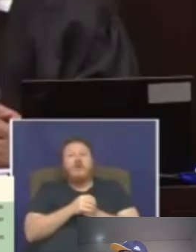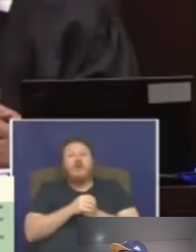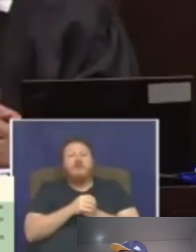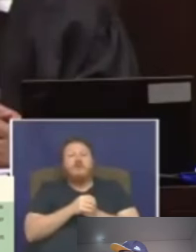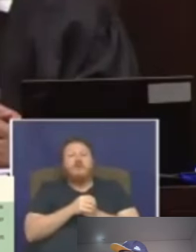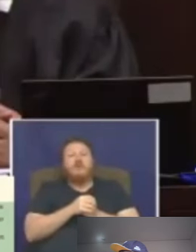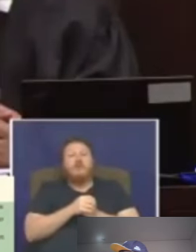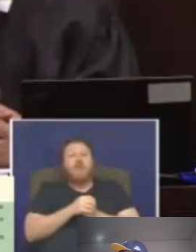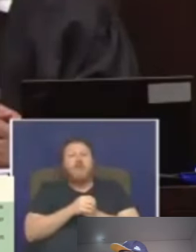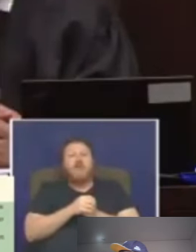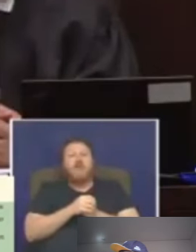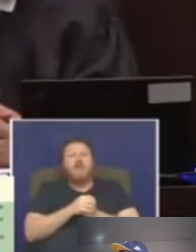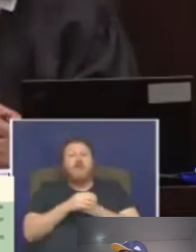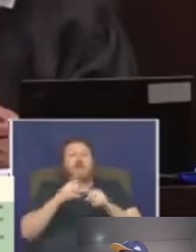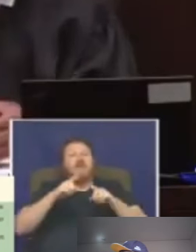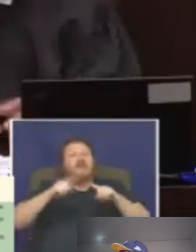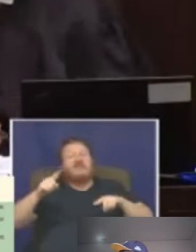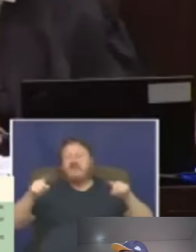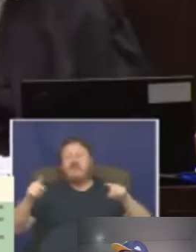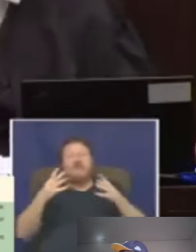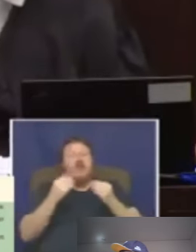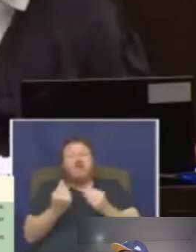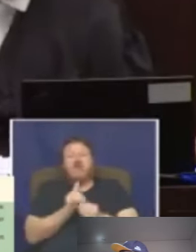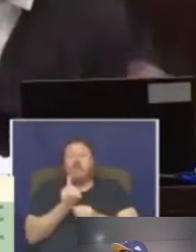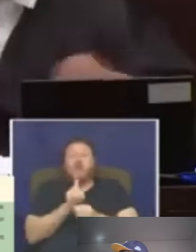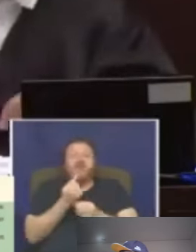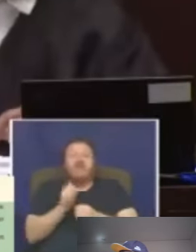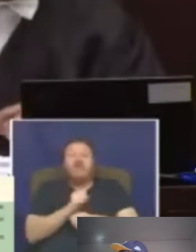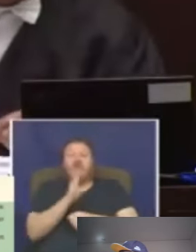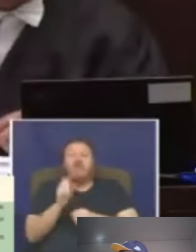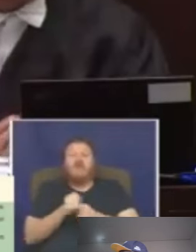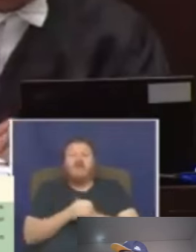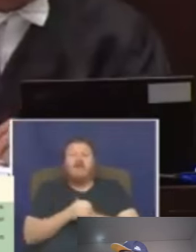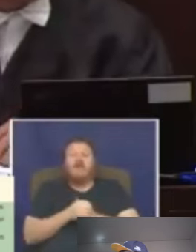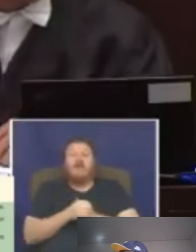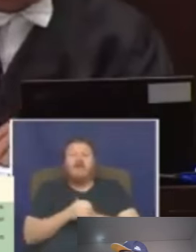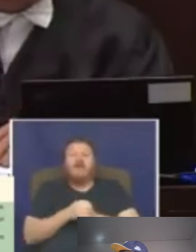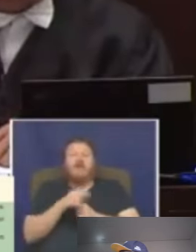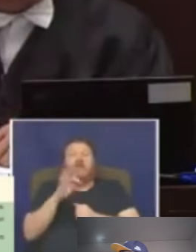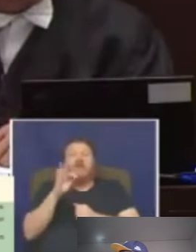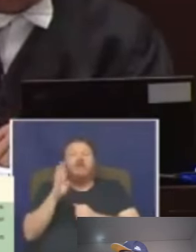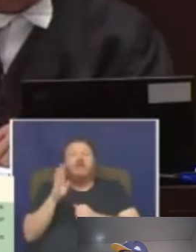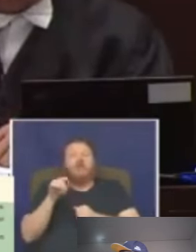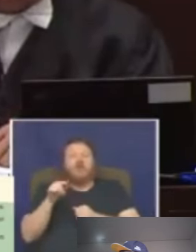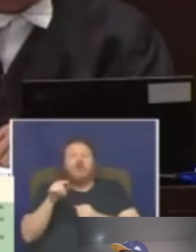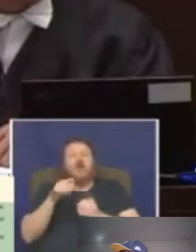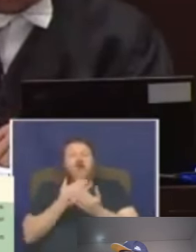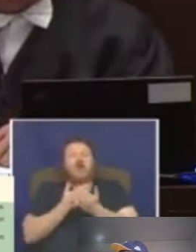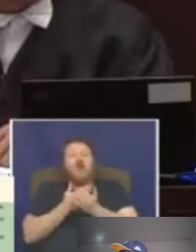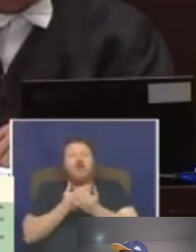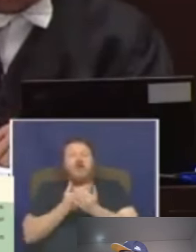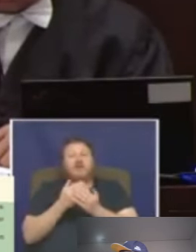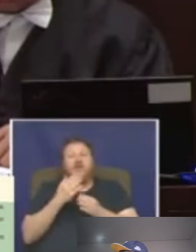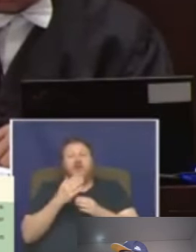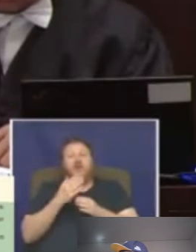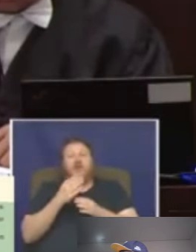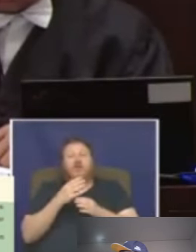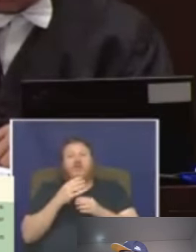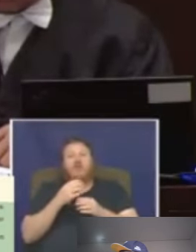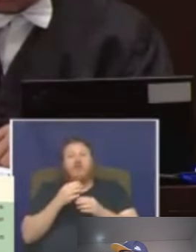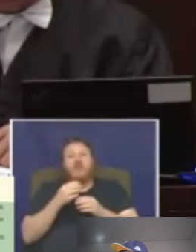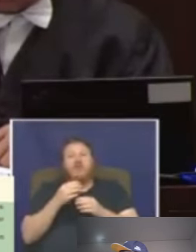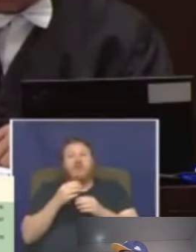find, both mega diverse and entirely unique to South Africa. Fynbos is hardy and adaptable. It thrives on even the most